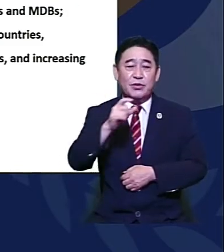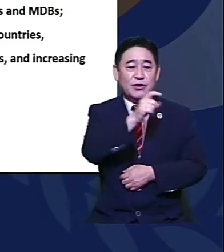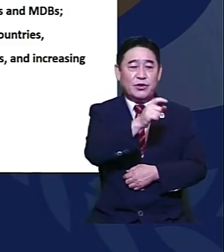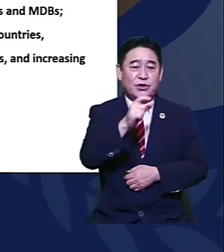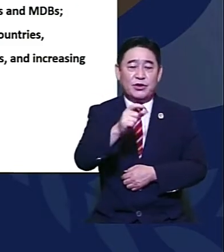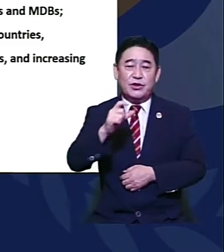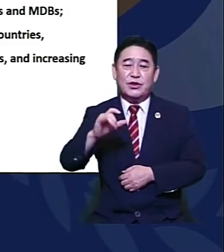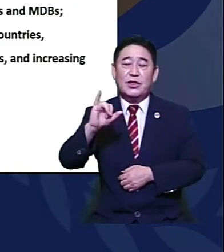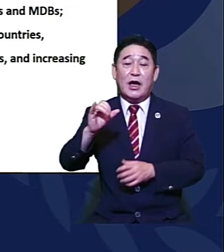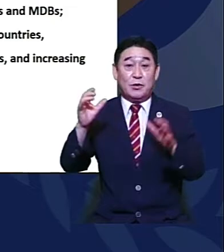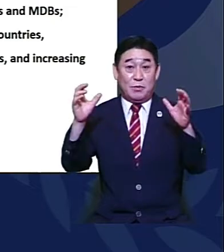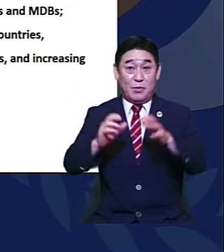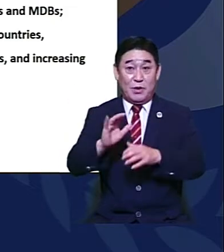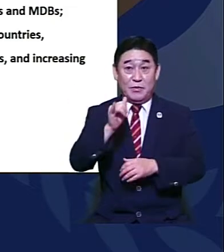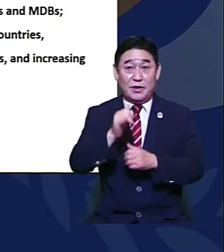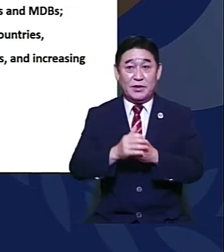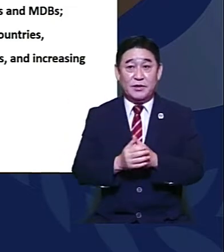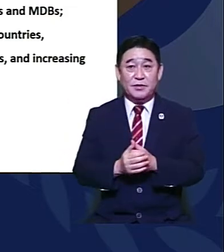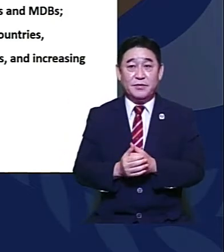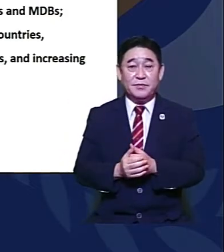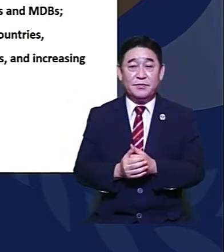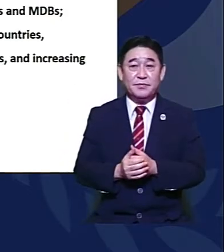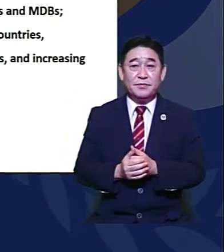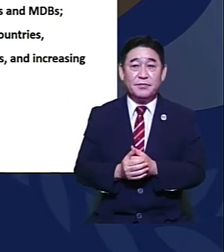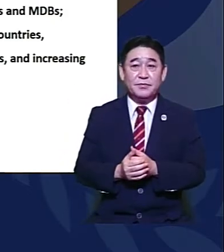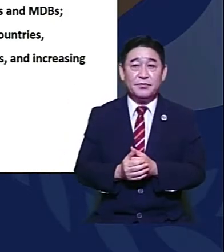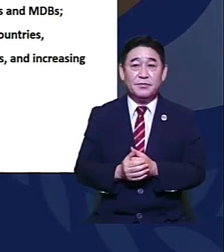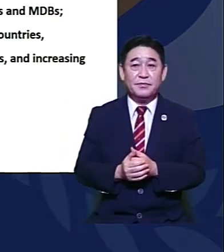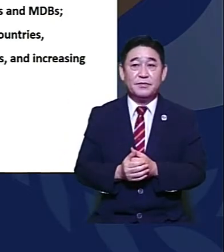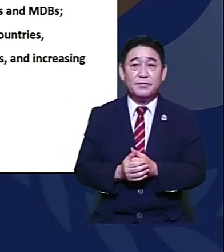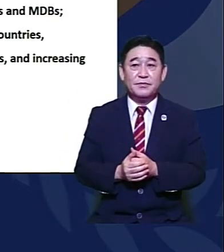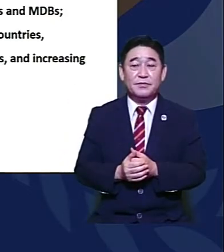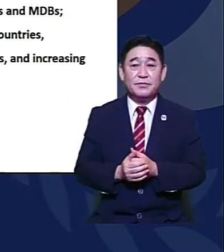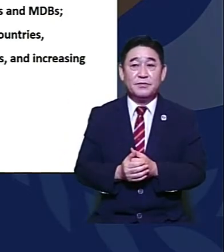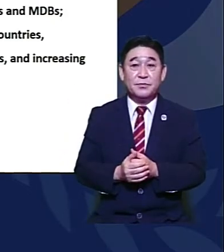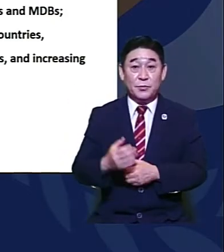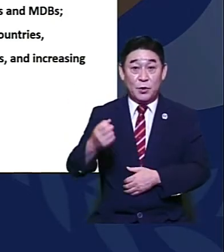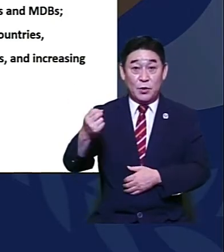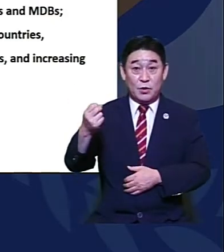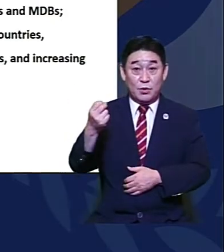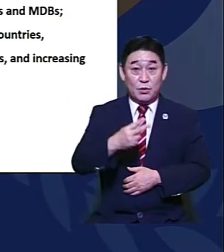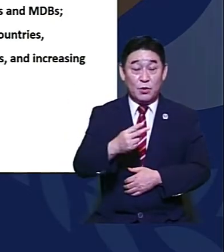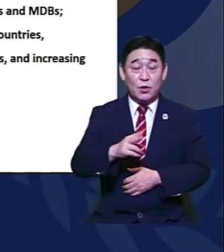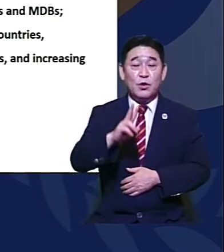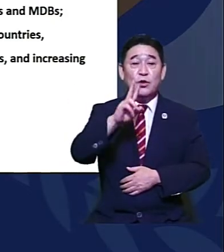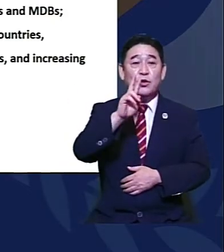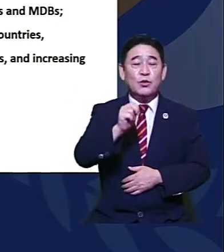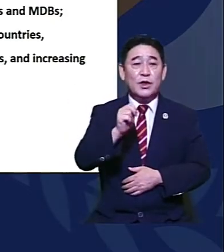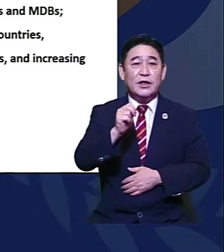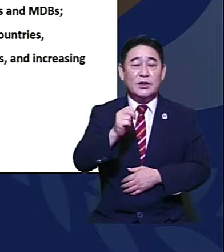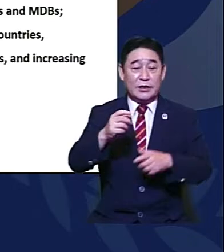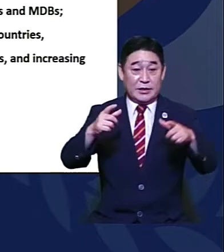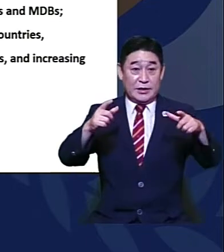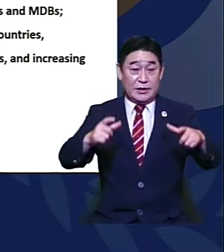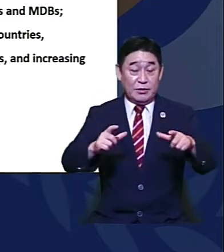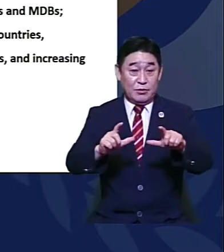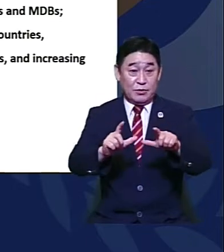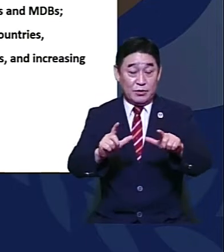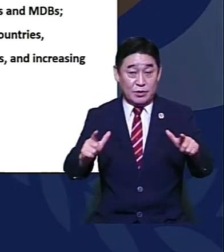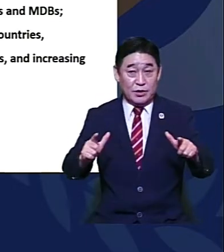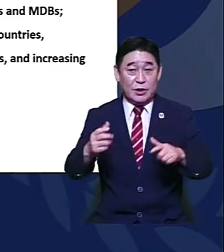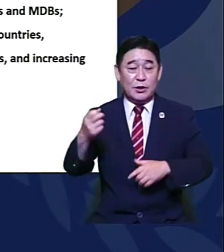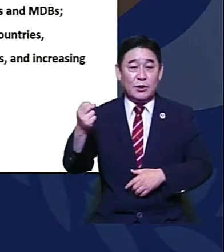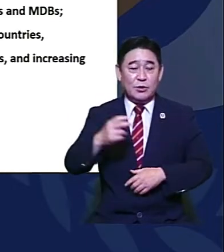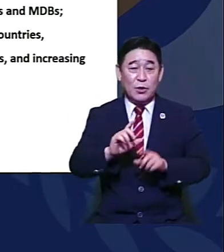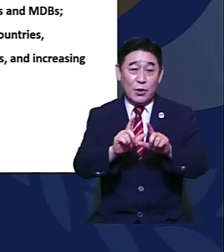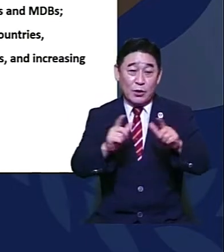GGGI, and expanding partnership with the UN agencies and MDBs.